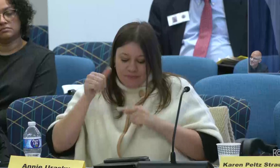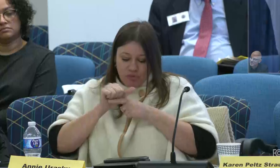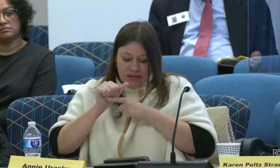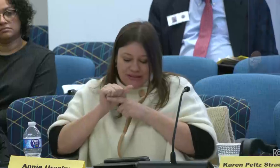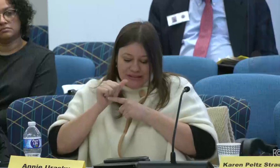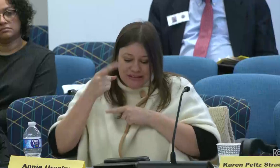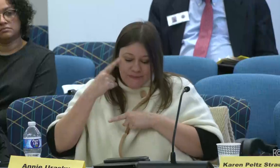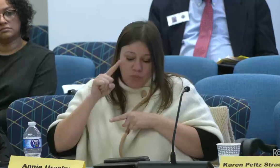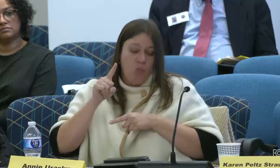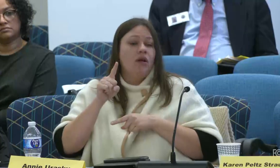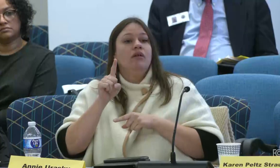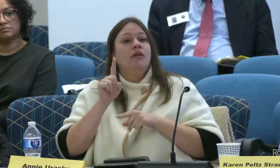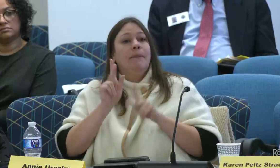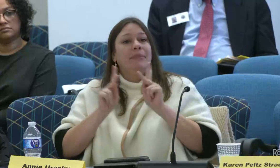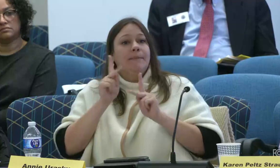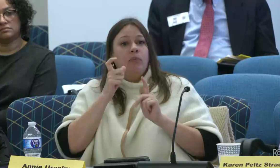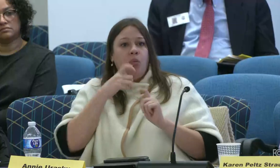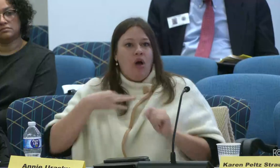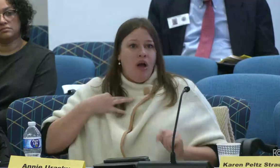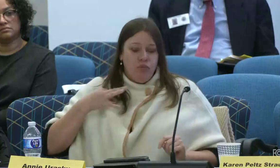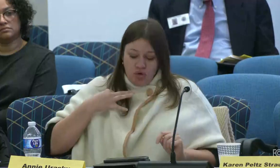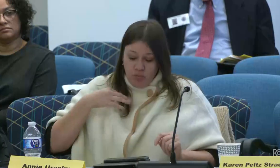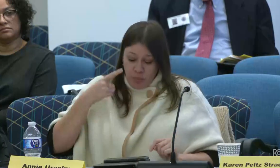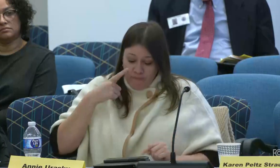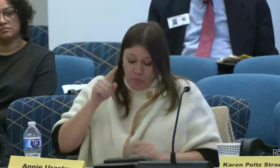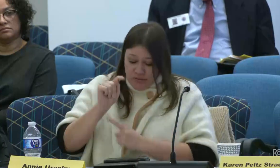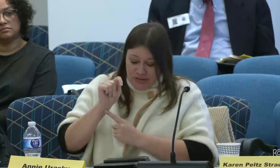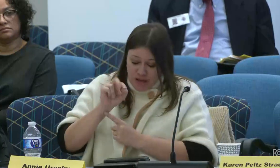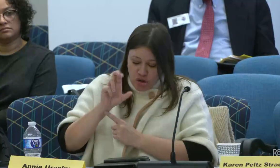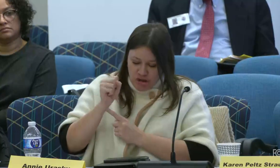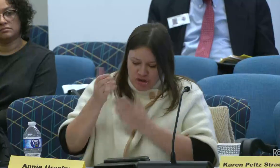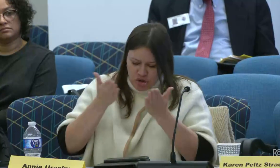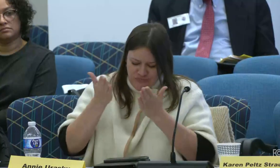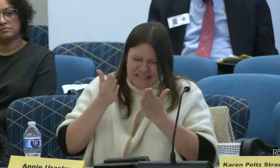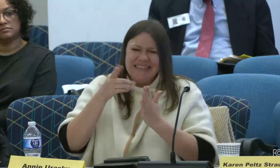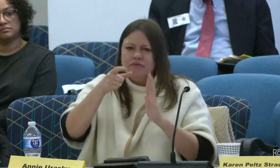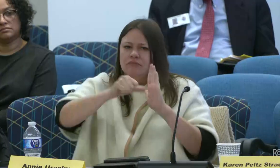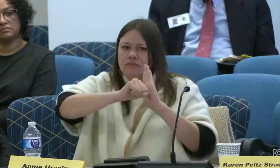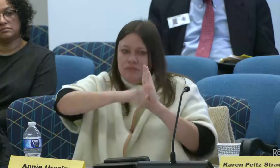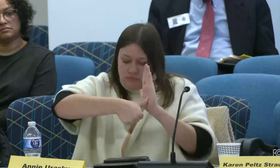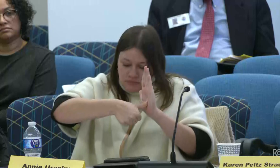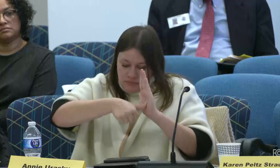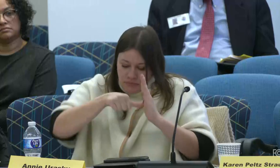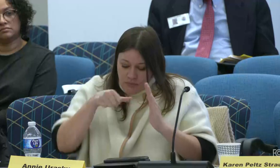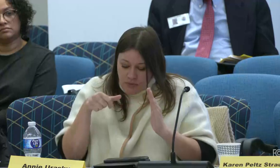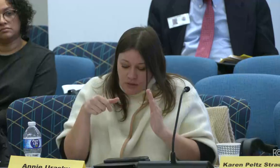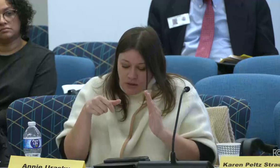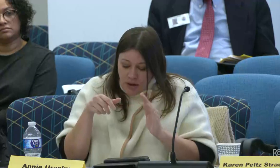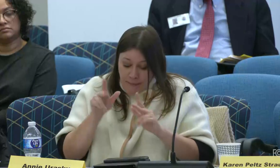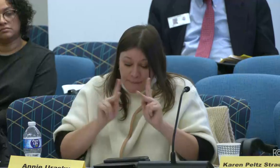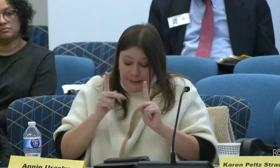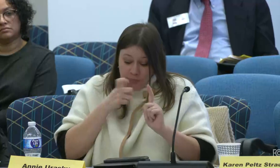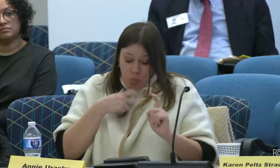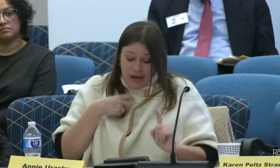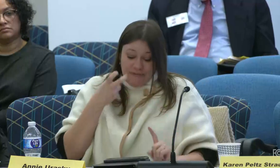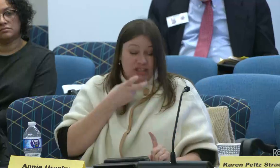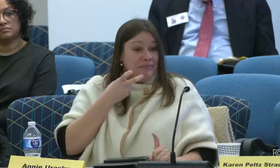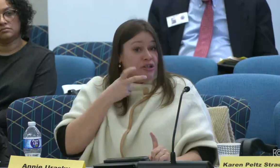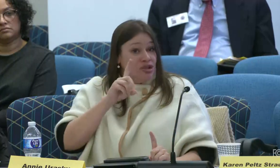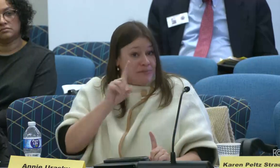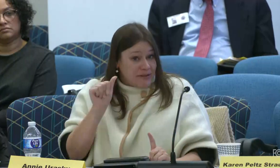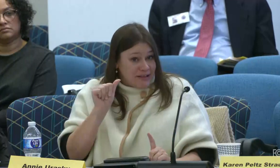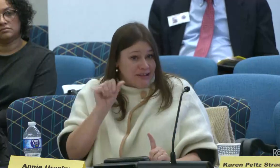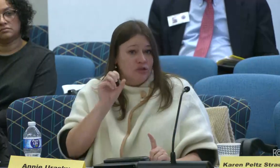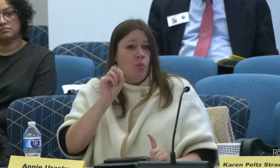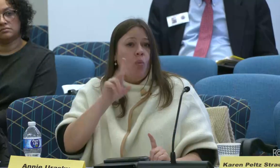well as challenges and developed some best practices for people who are eligible for TRS services,